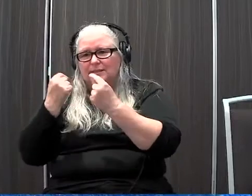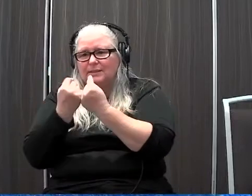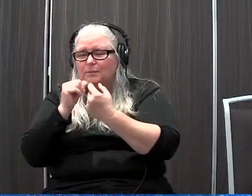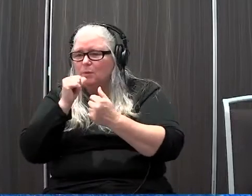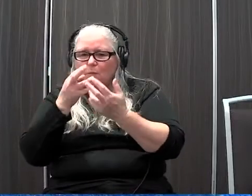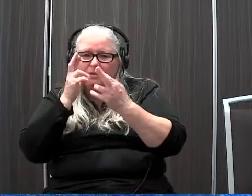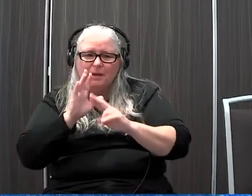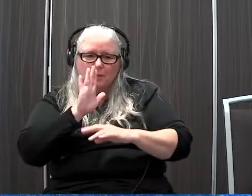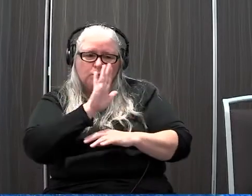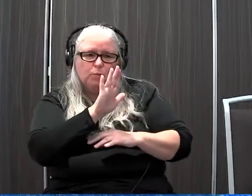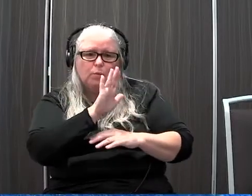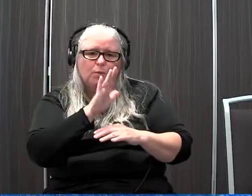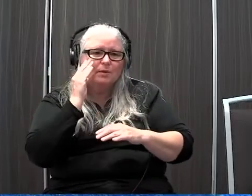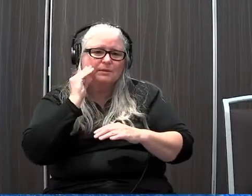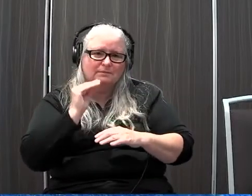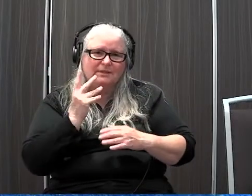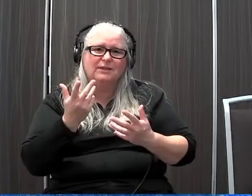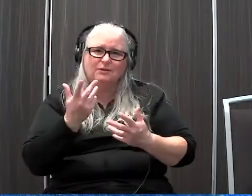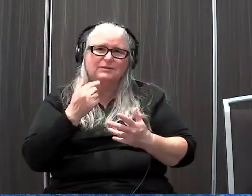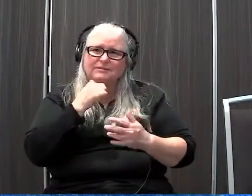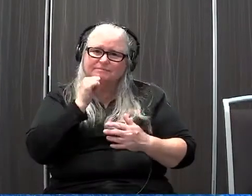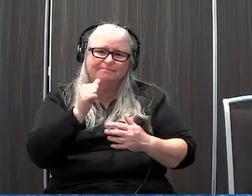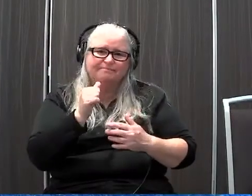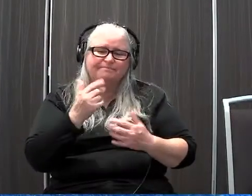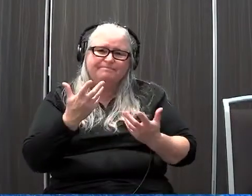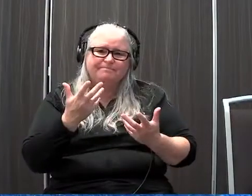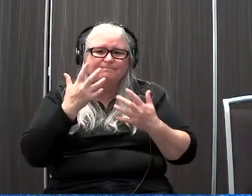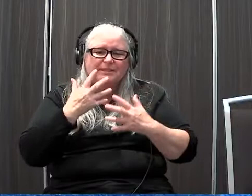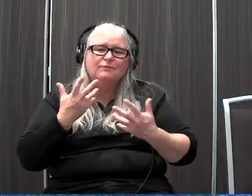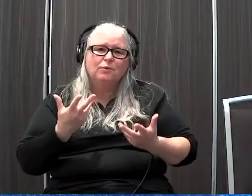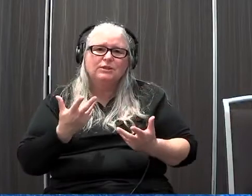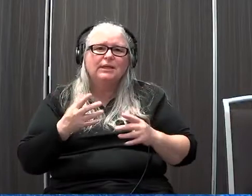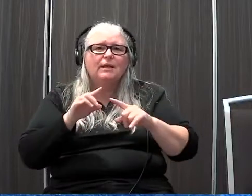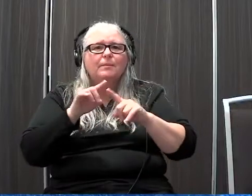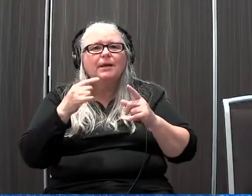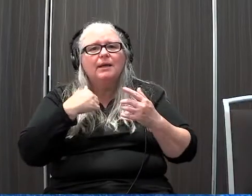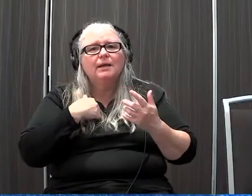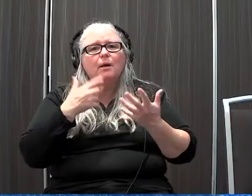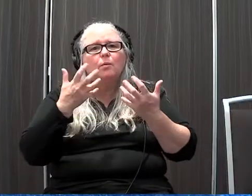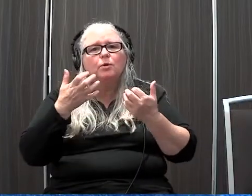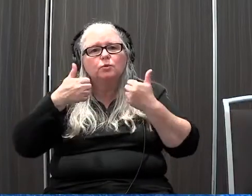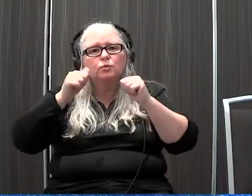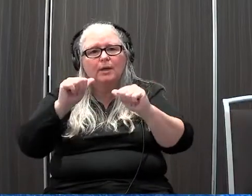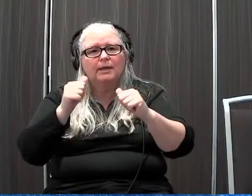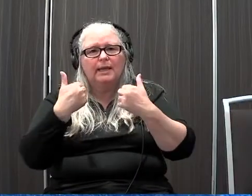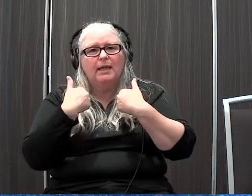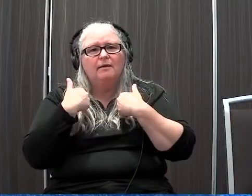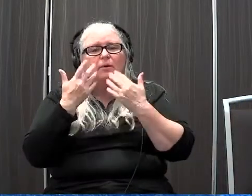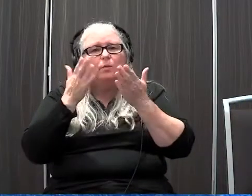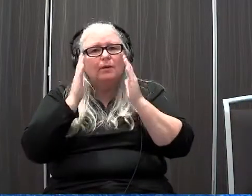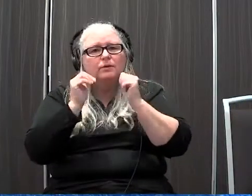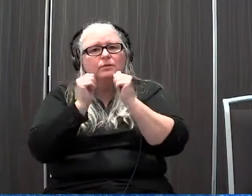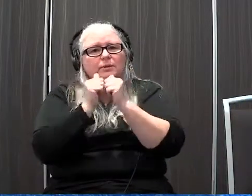member. So coming into grad school, I knew that I wanted to do something to try to increase awareness about charge syndrome and